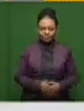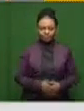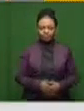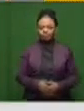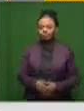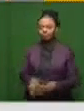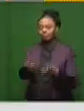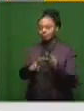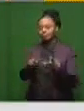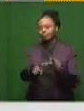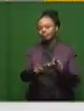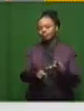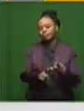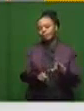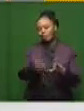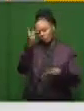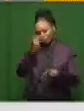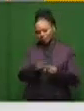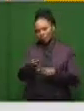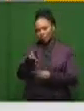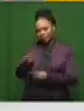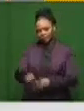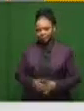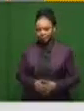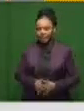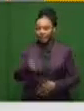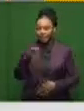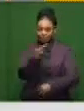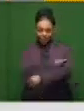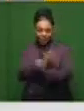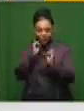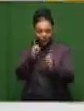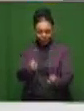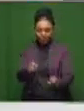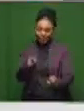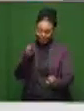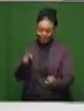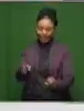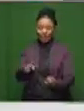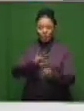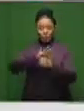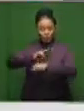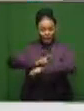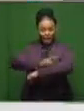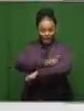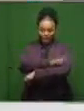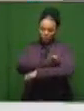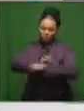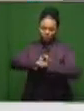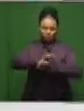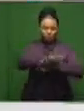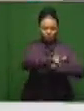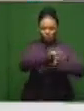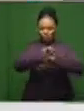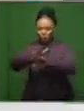if we don't have a vaccine we're going to see wave upon wave of this virus continuing uh not just